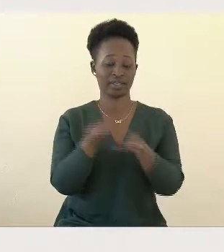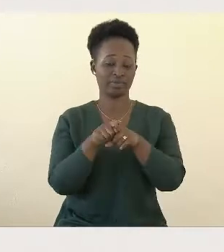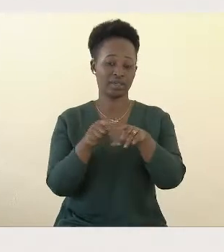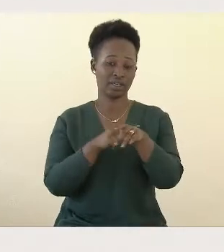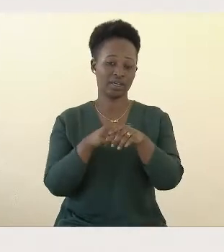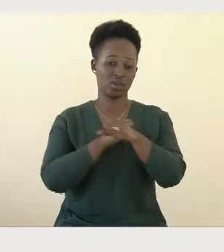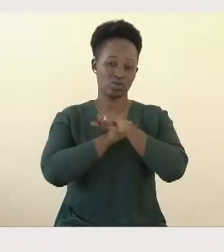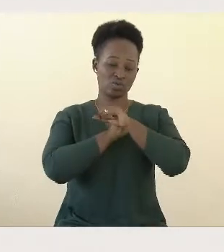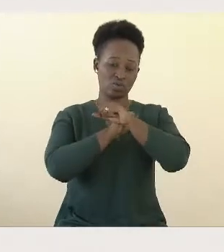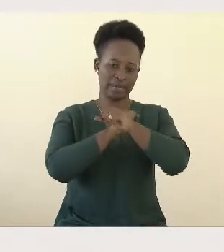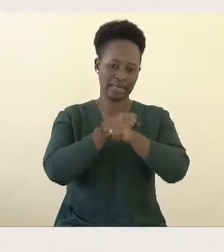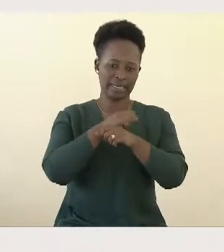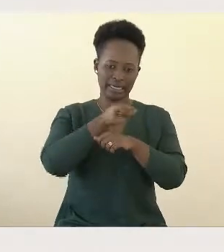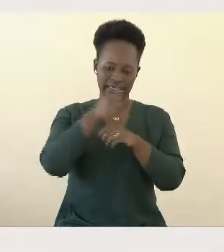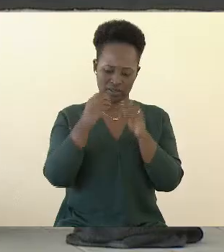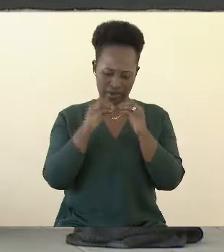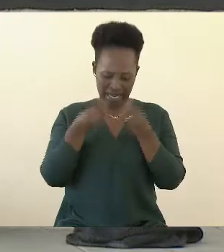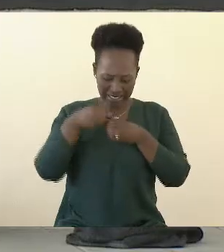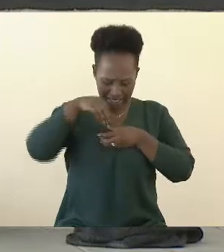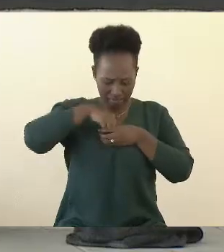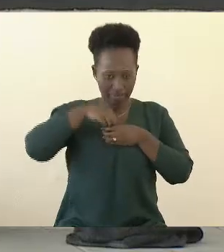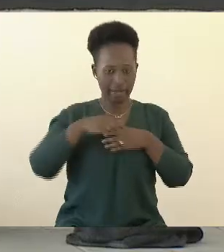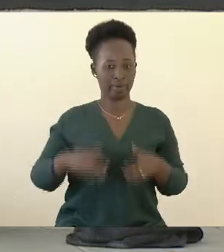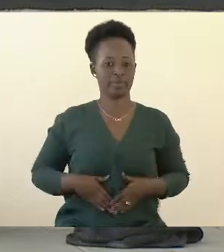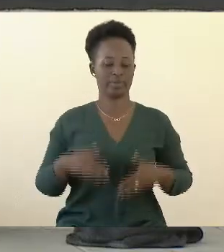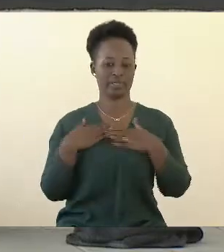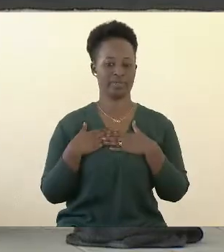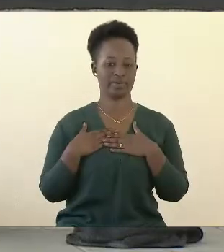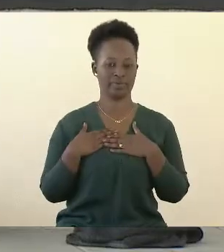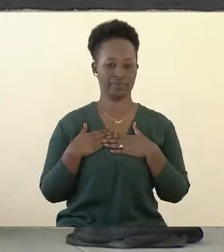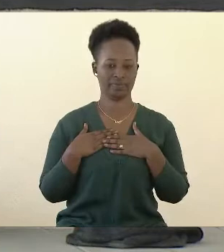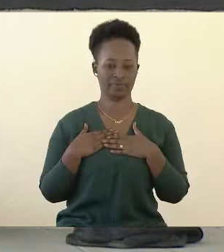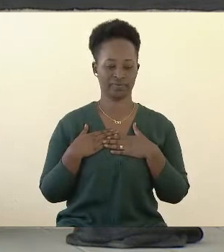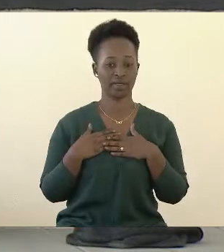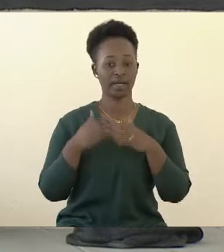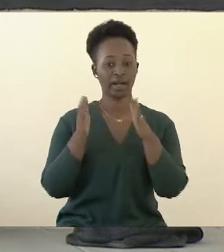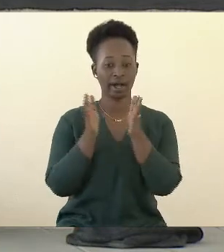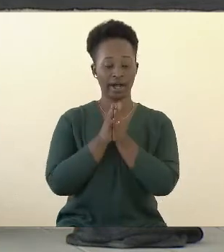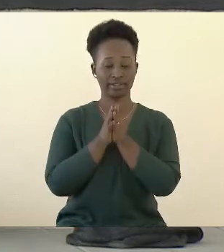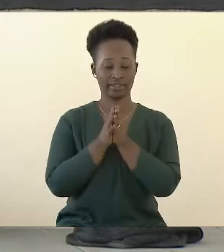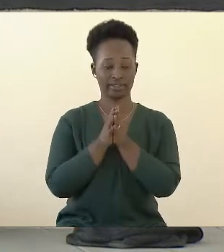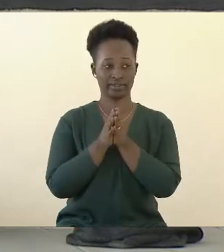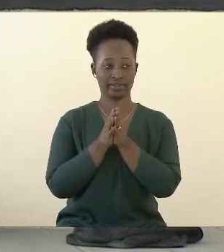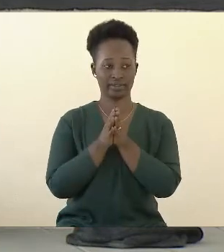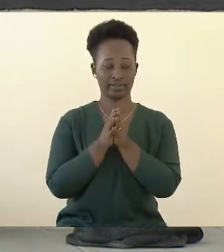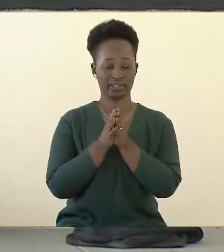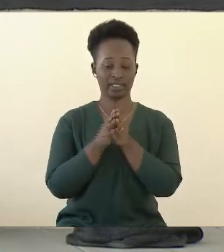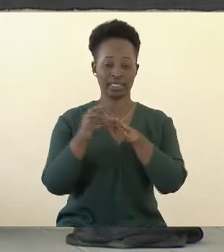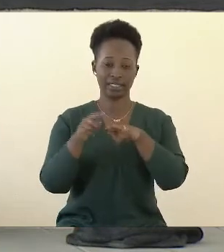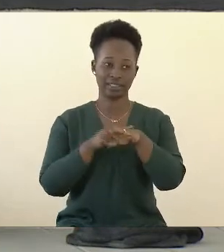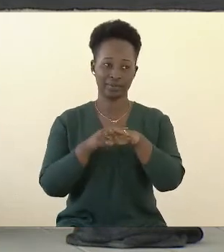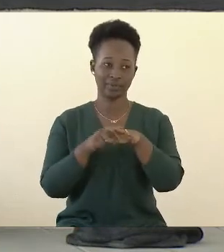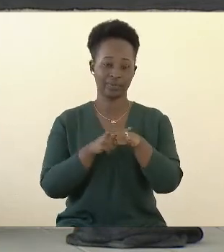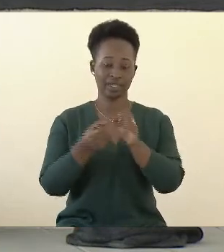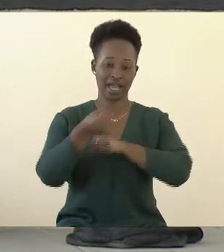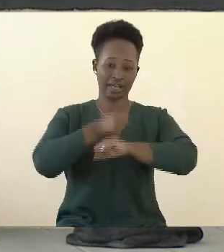the underlying organs, the internal organs which are normally found inside. And I mentioned that the skin is acting